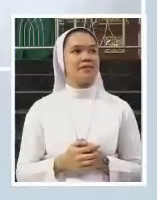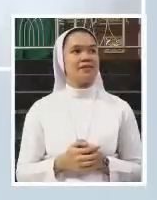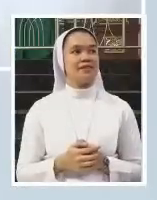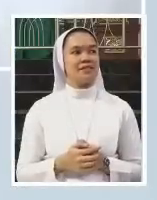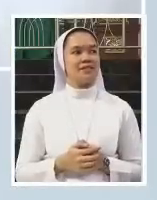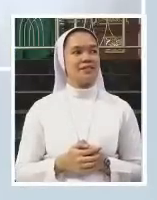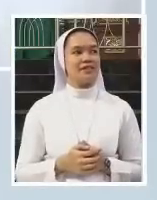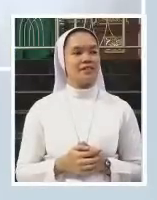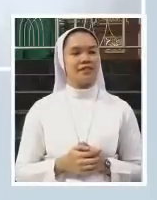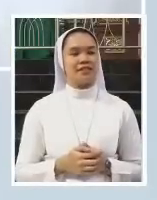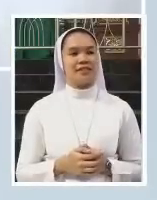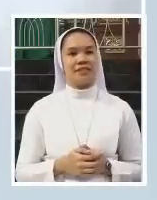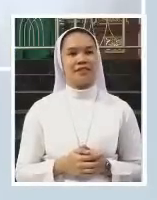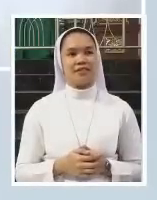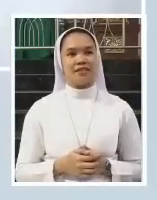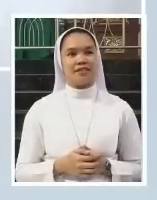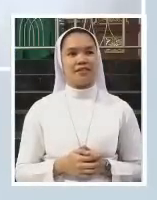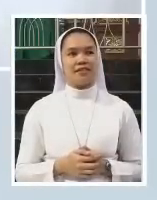Any representative?